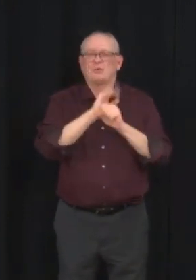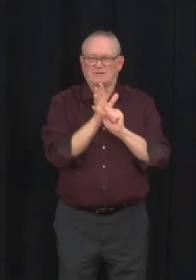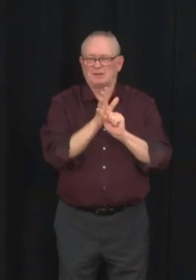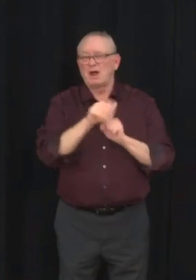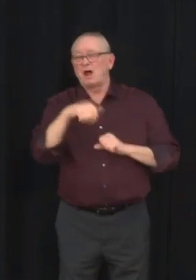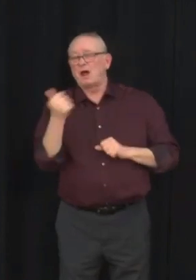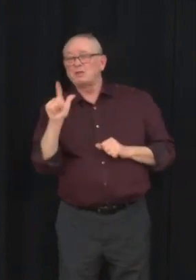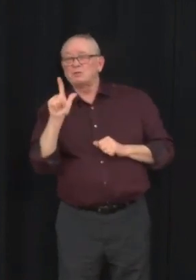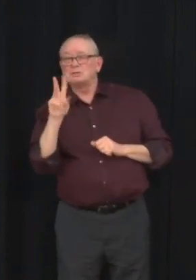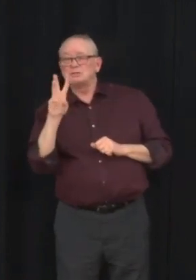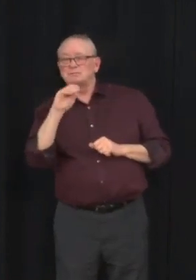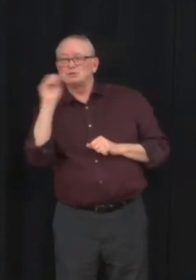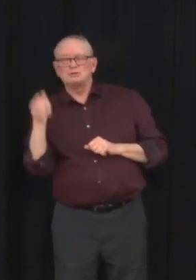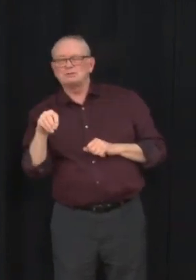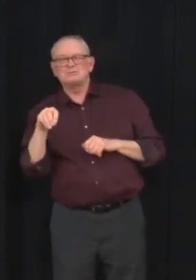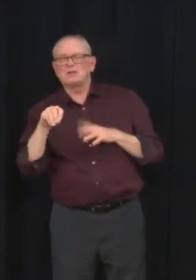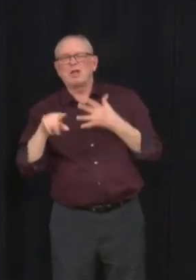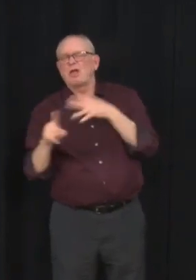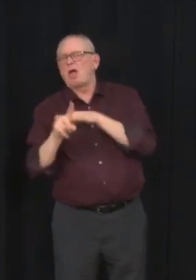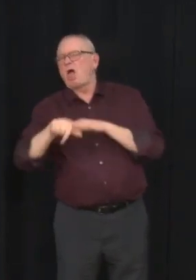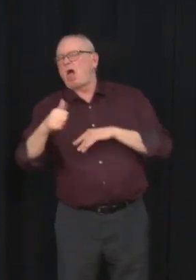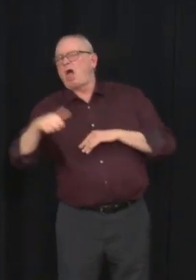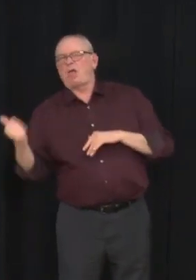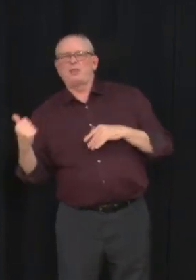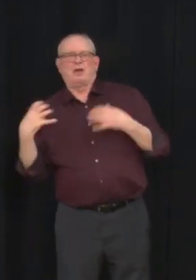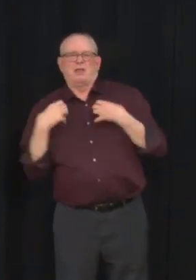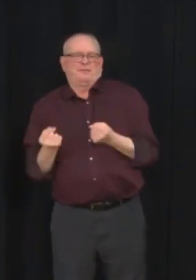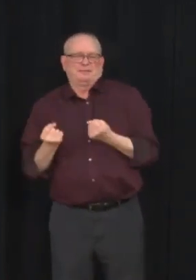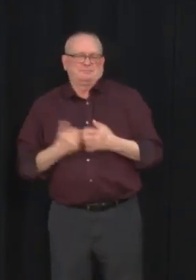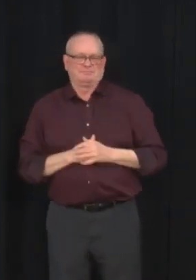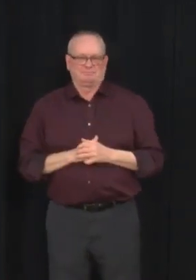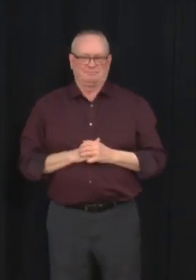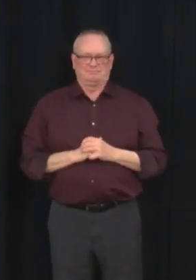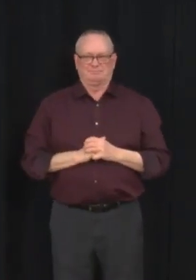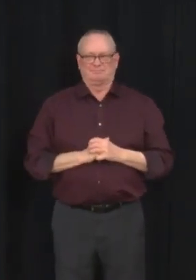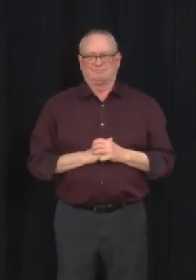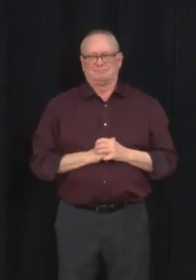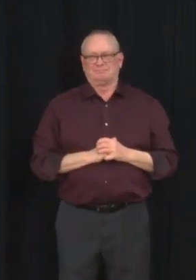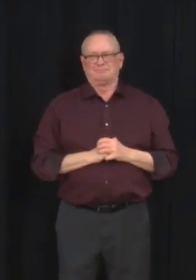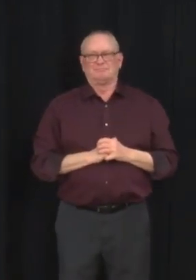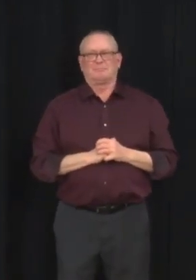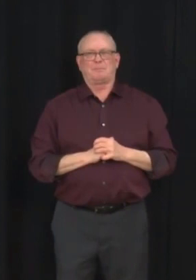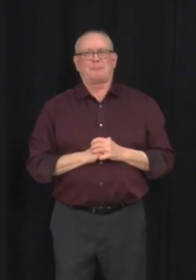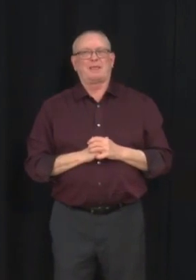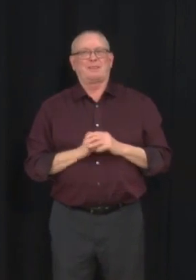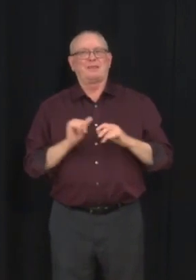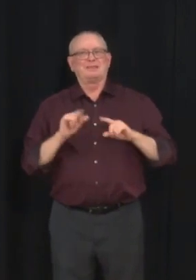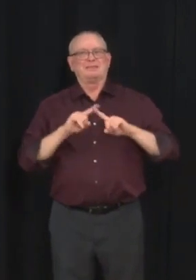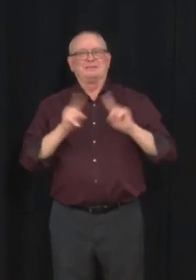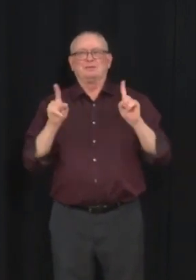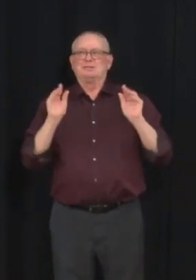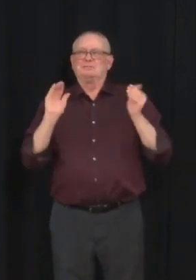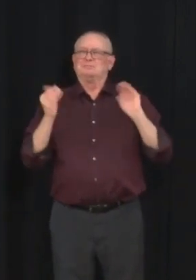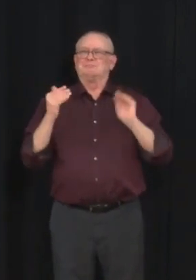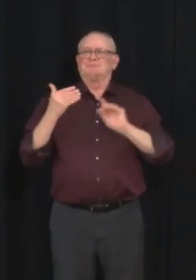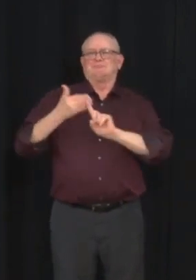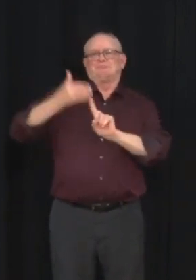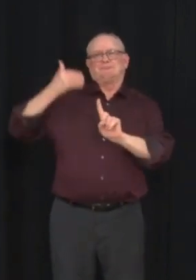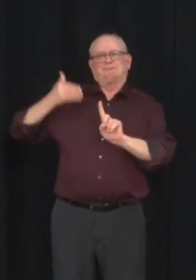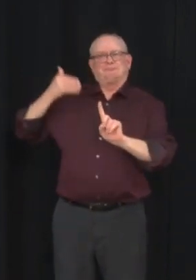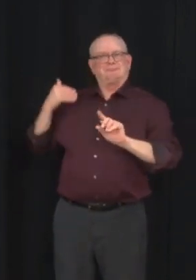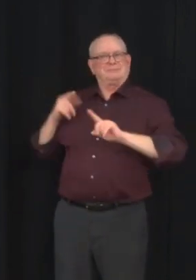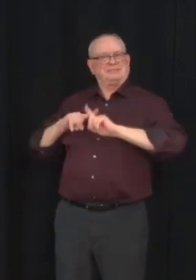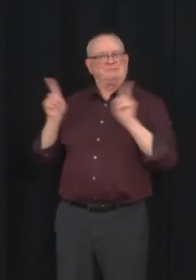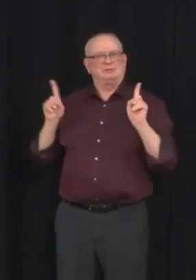or unclear. This is a different trend than what we have seen with previous variants, and it is due to the much